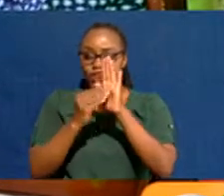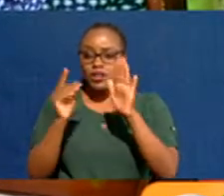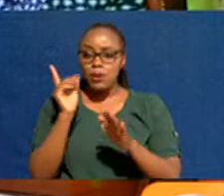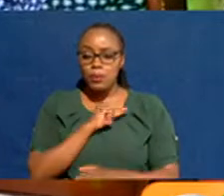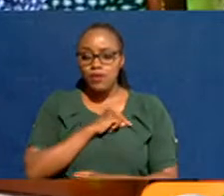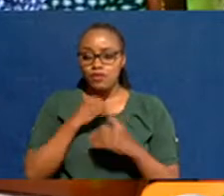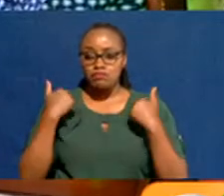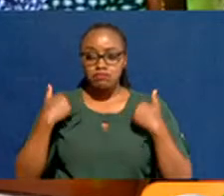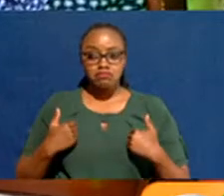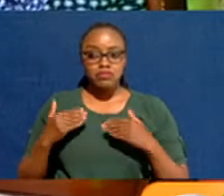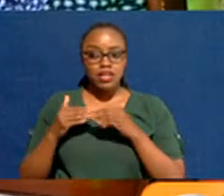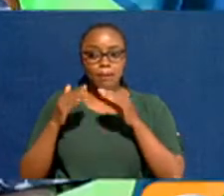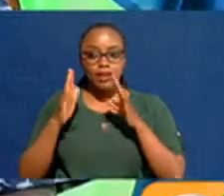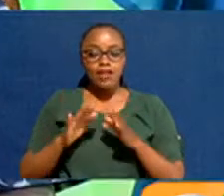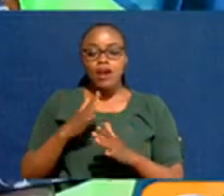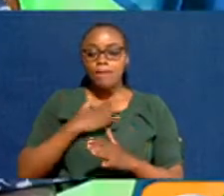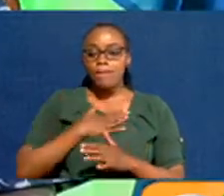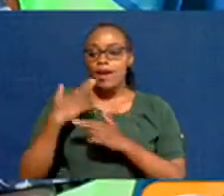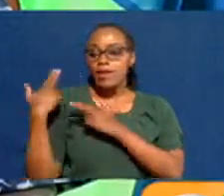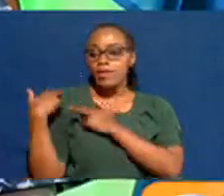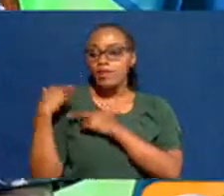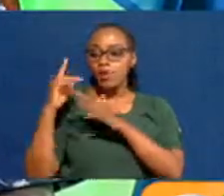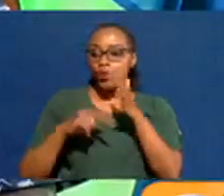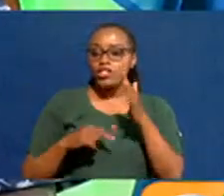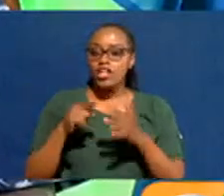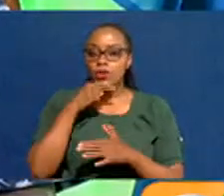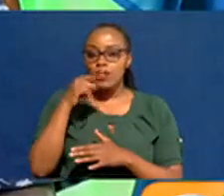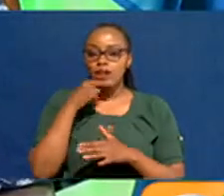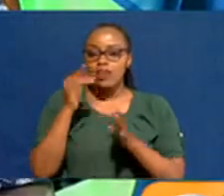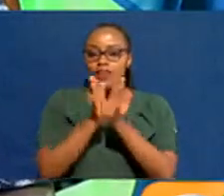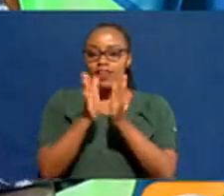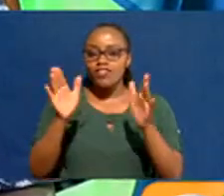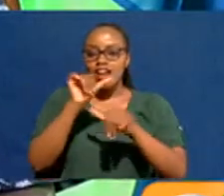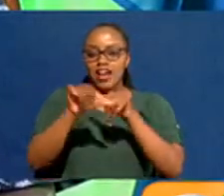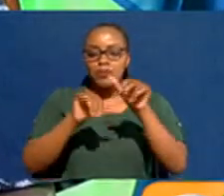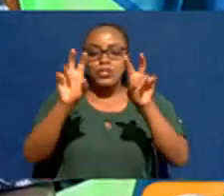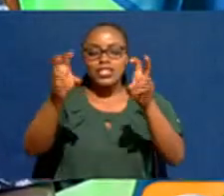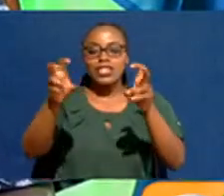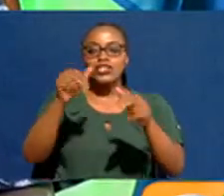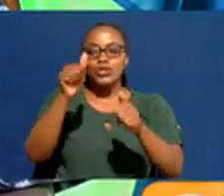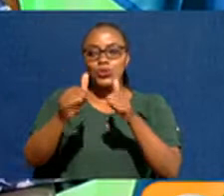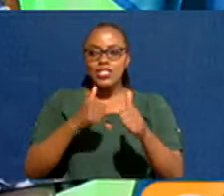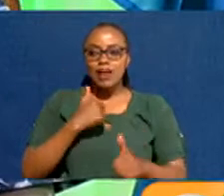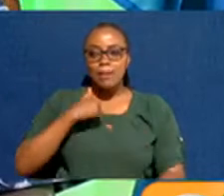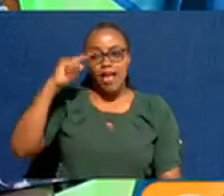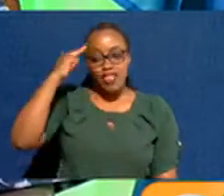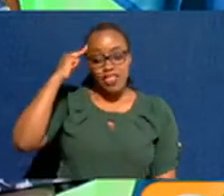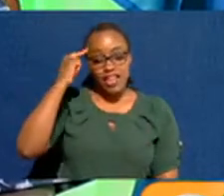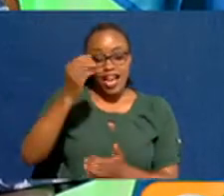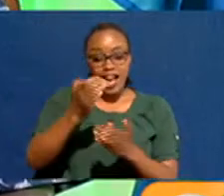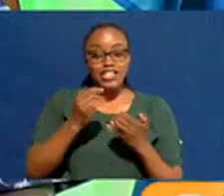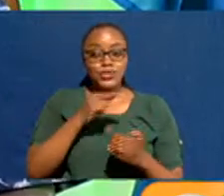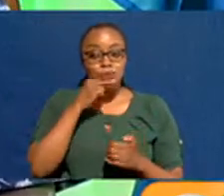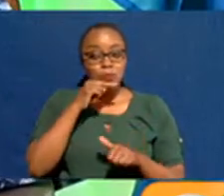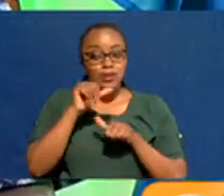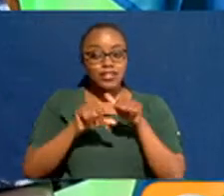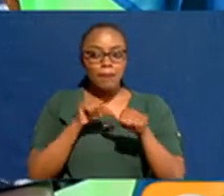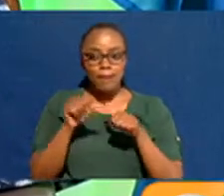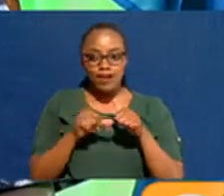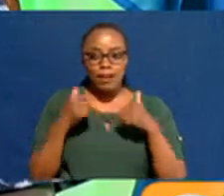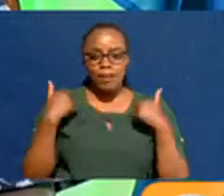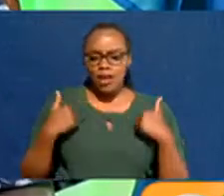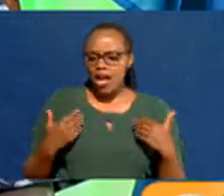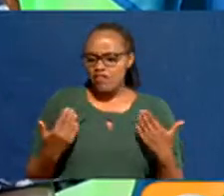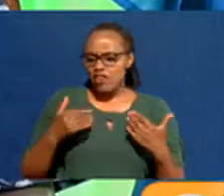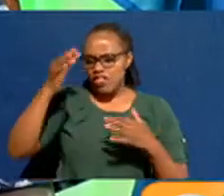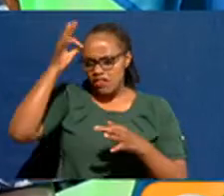in this country. One of my duties is to comment publicly about the issues that I think I need to comment on. I have no